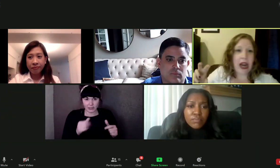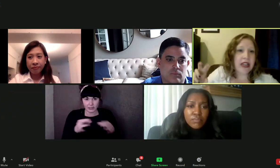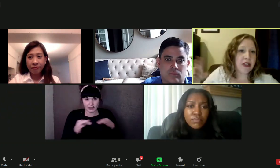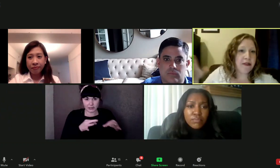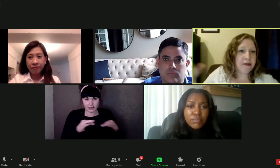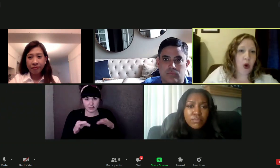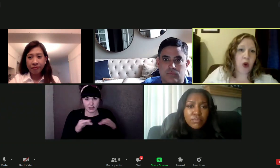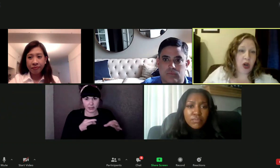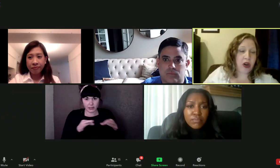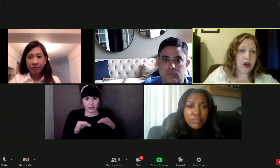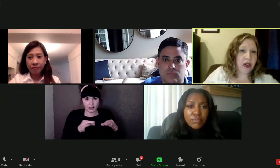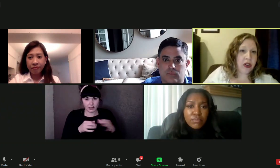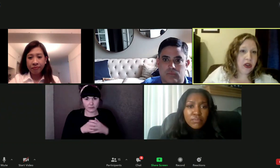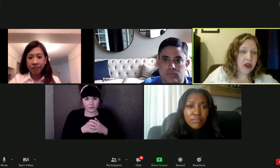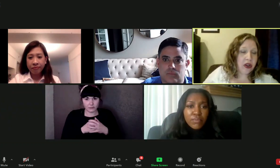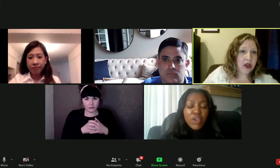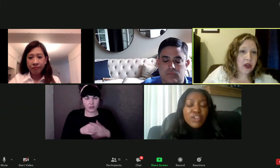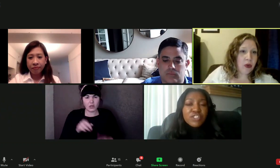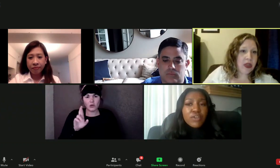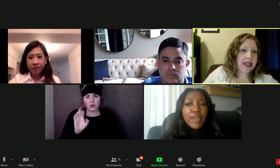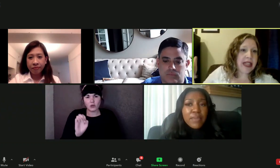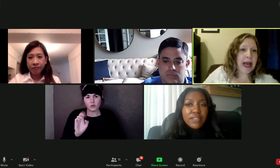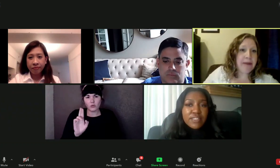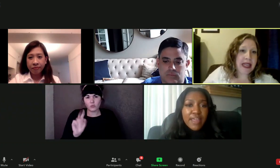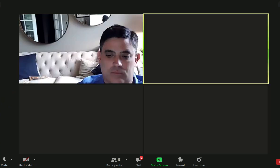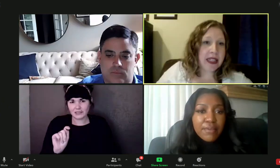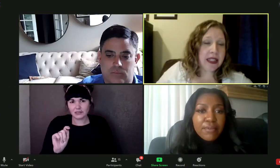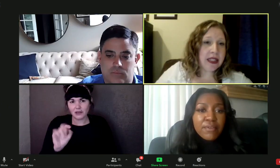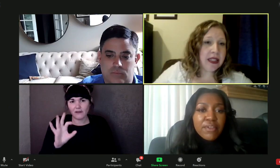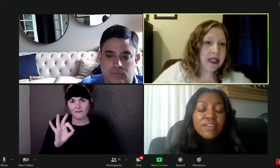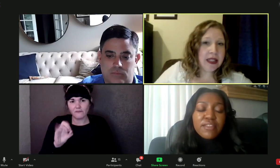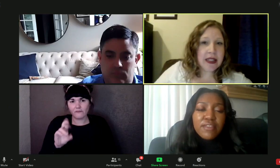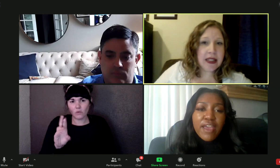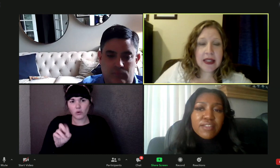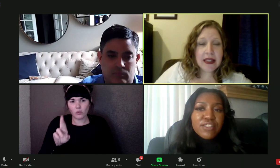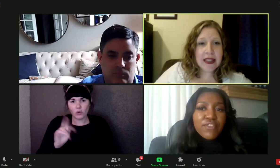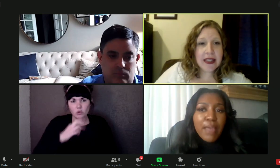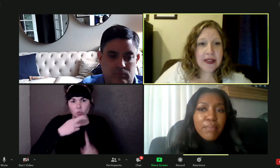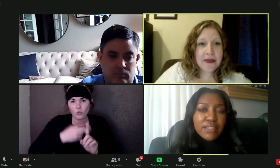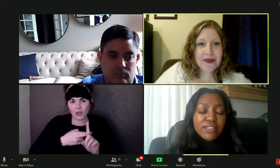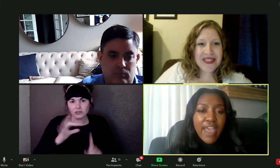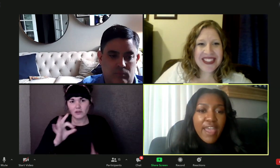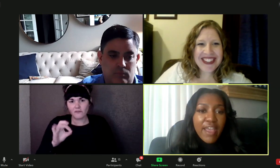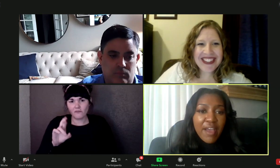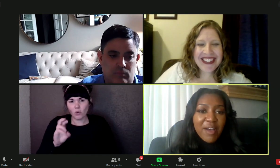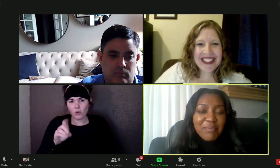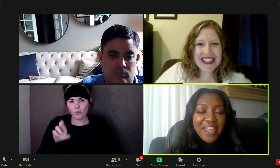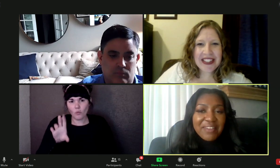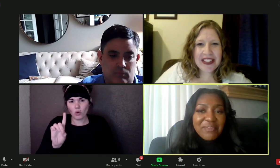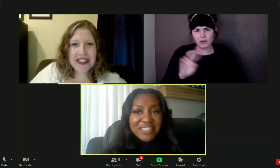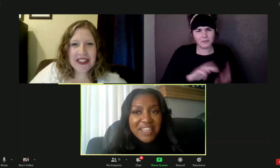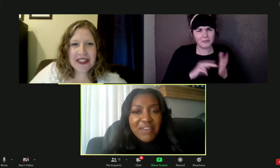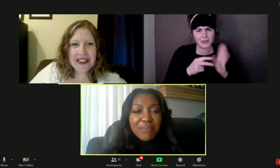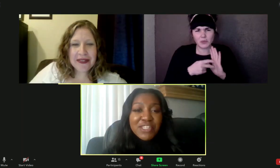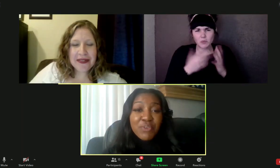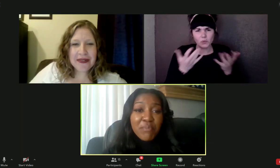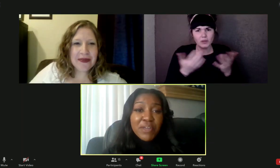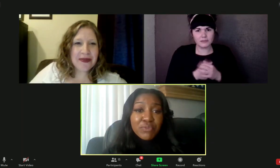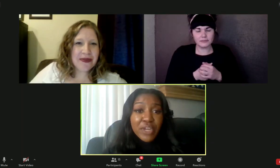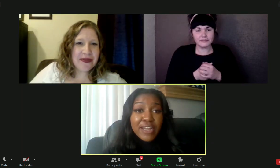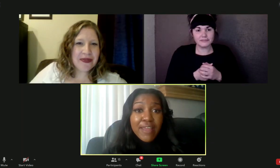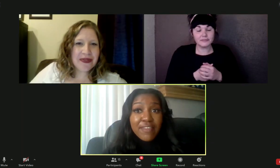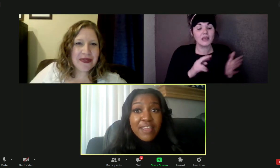is rent forward? What does that mean? So that means that, um, they can receive up